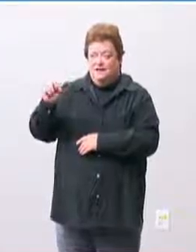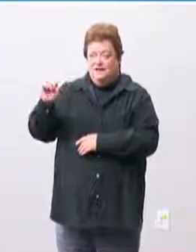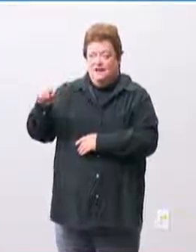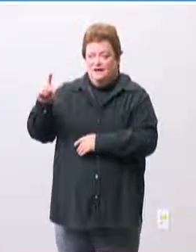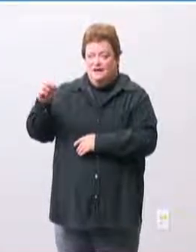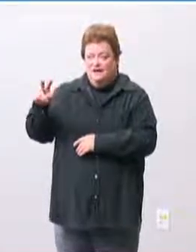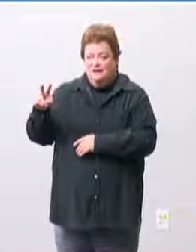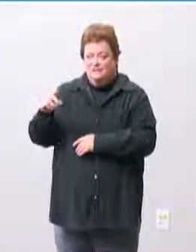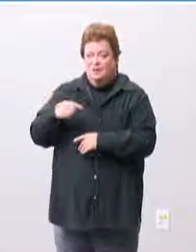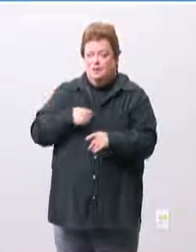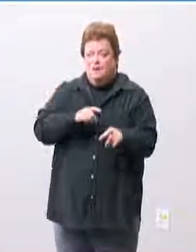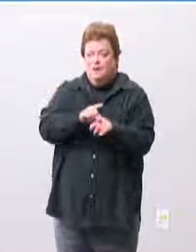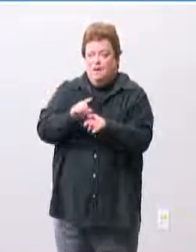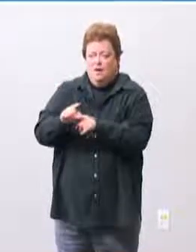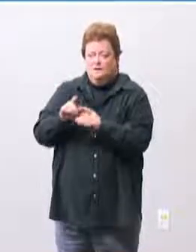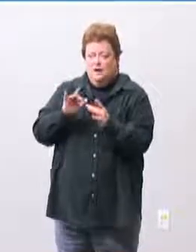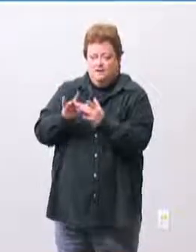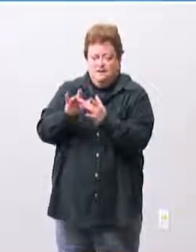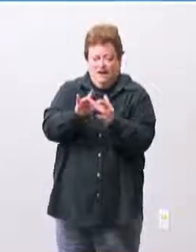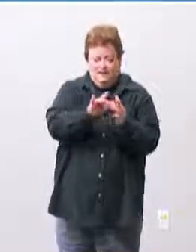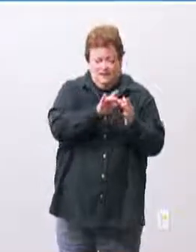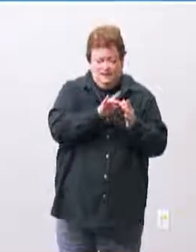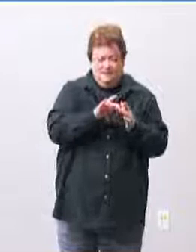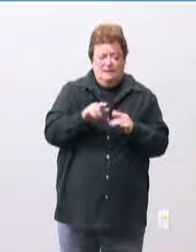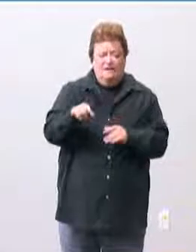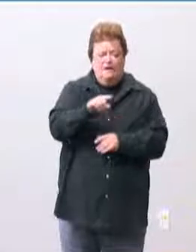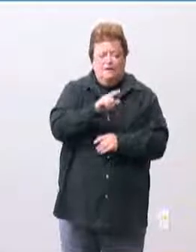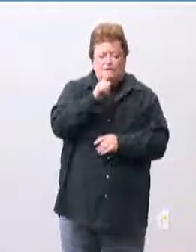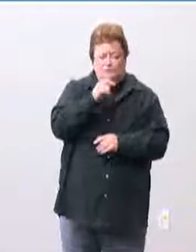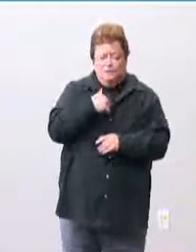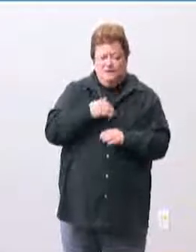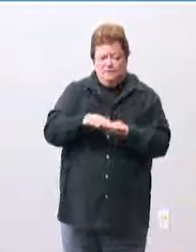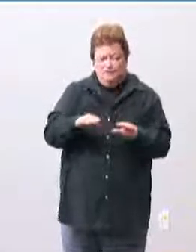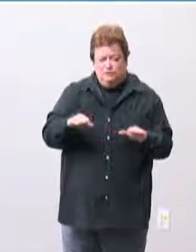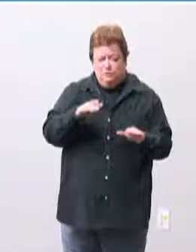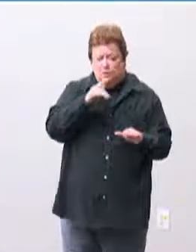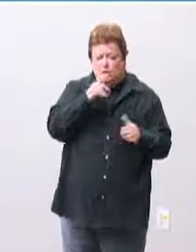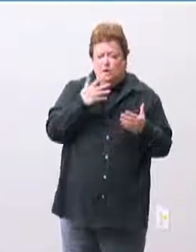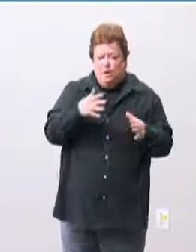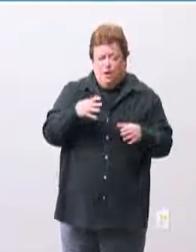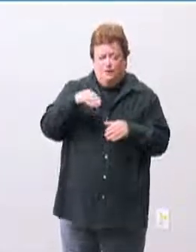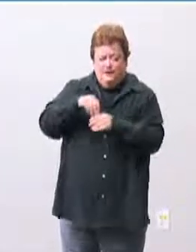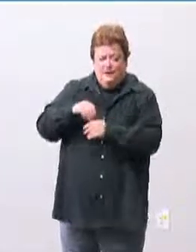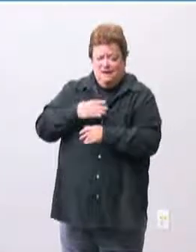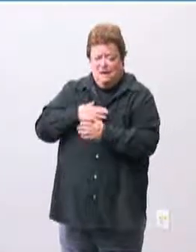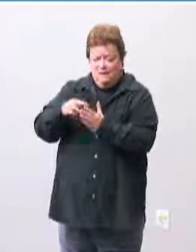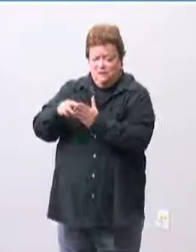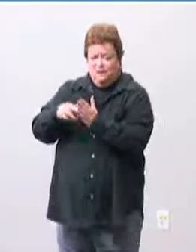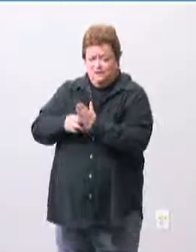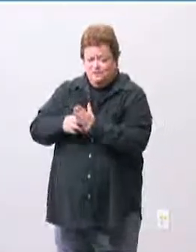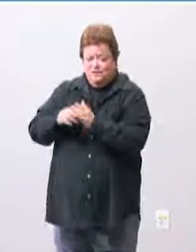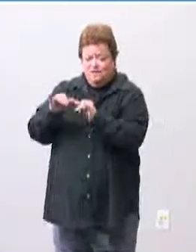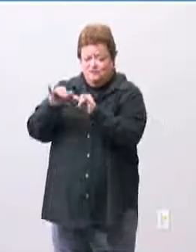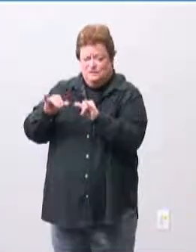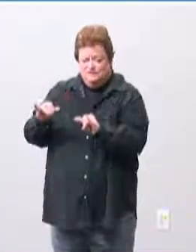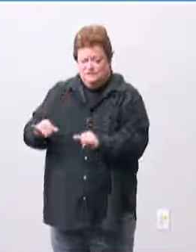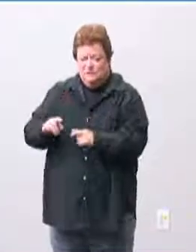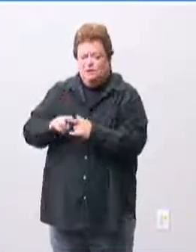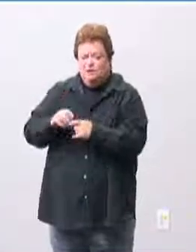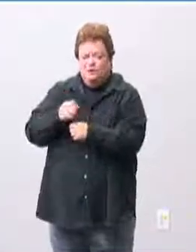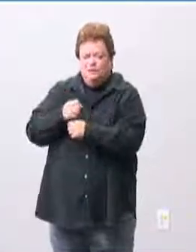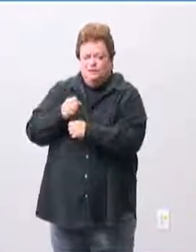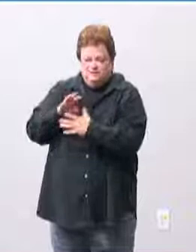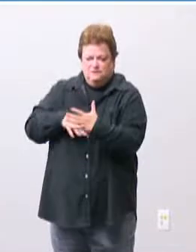covid19.lincoln.ne.gov. We're also contacting those with children already in the registration system to schedule